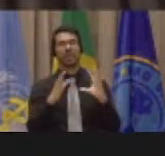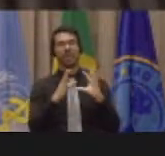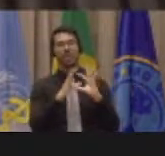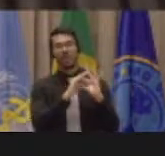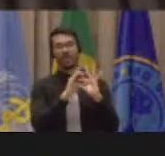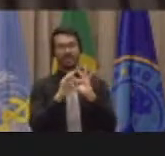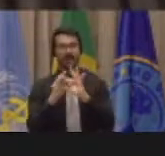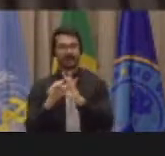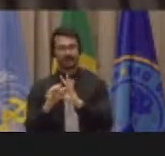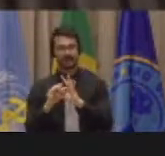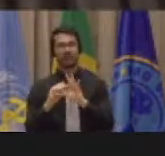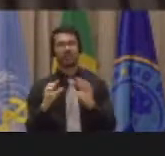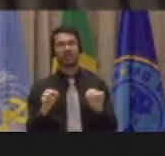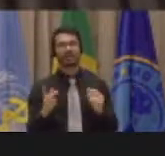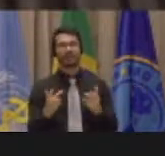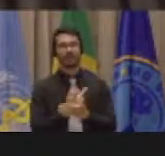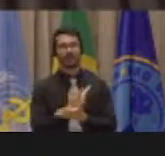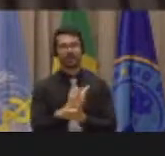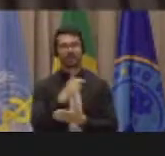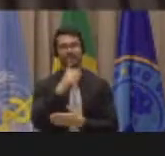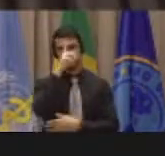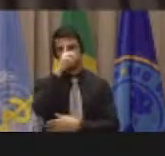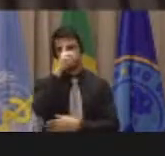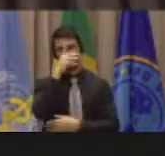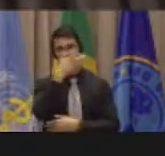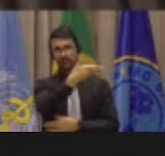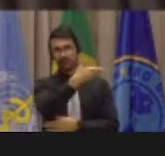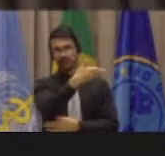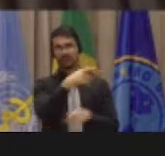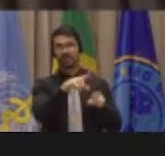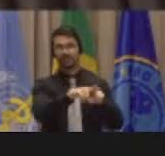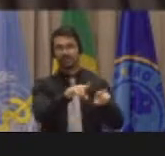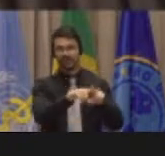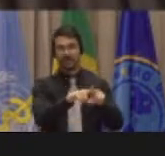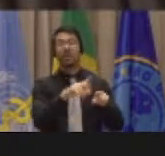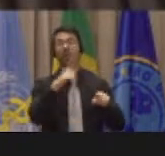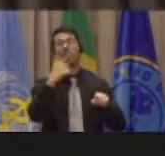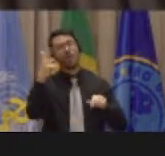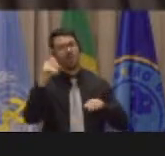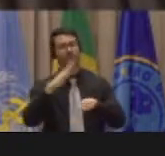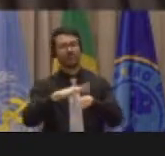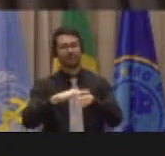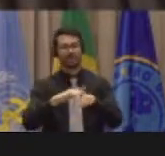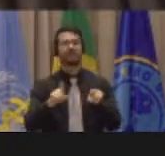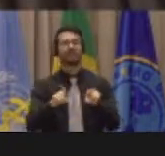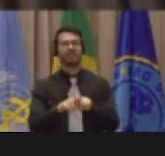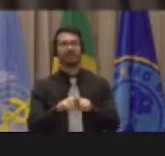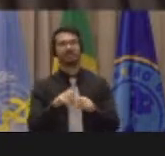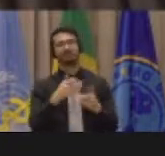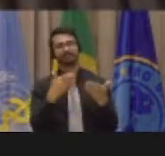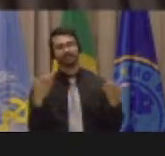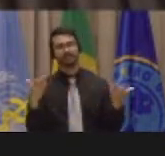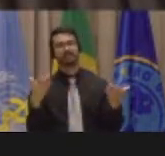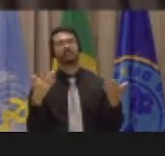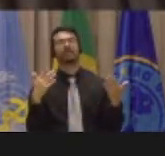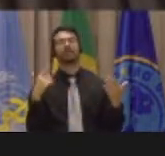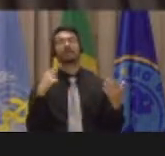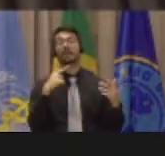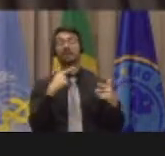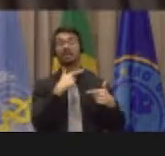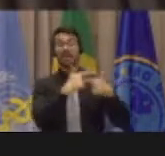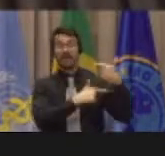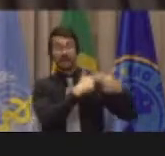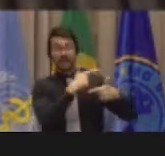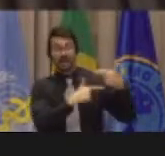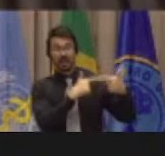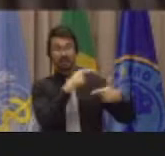dangerous. So I just like to play this video to show the conditions and the other disease as well,